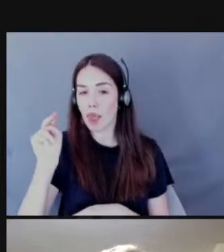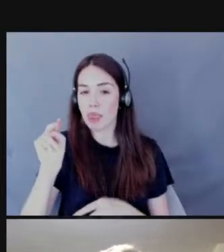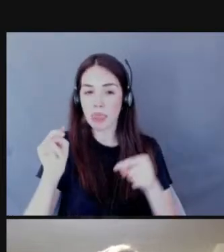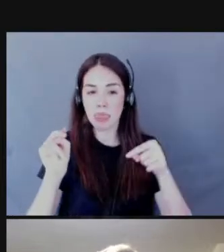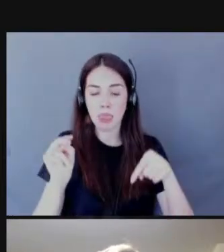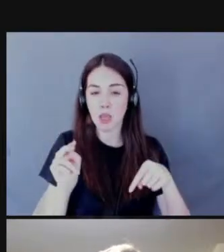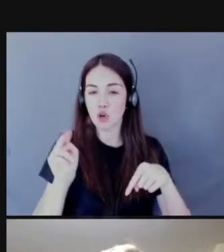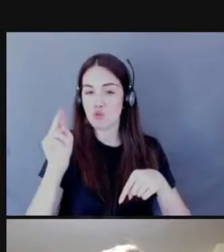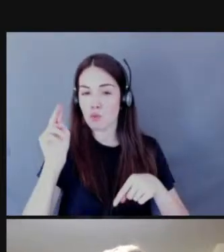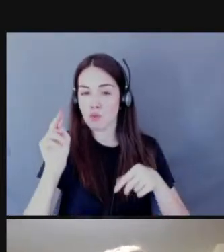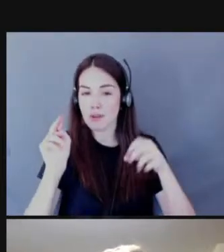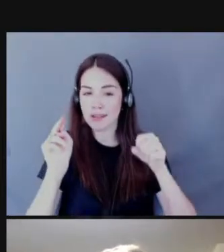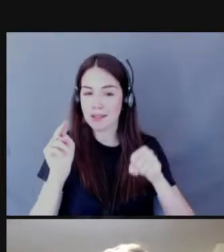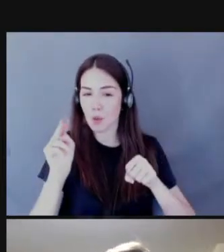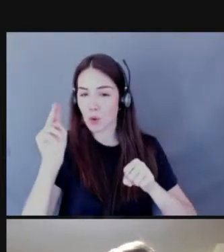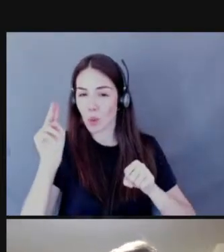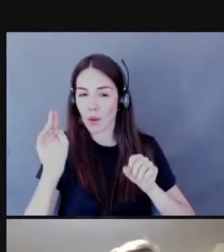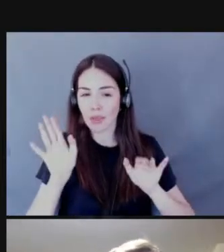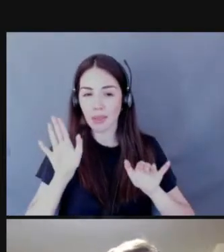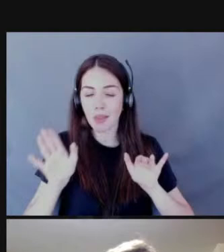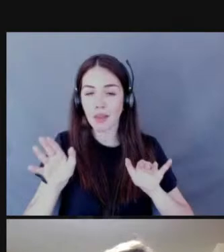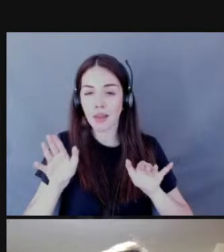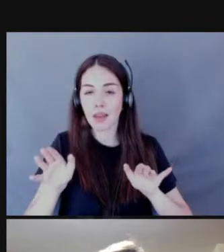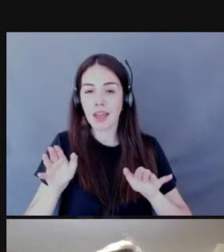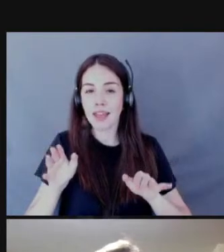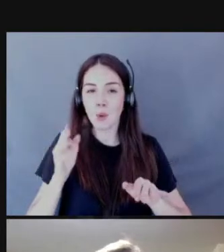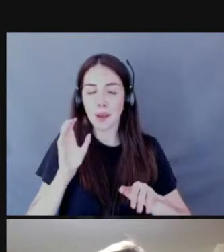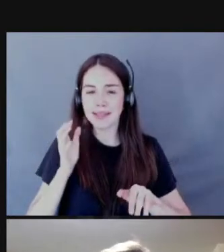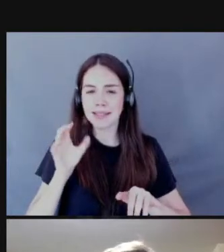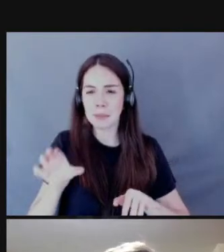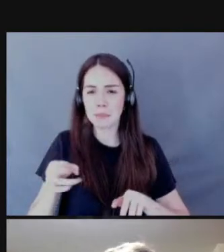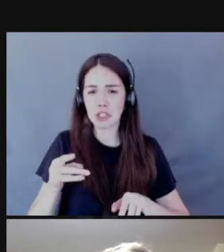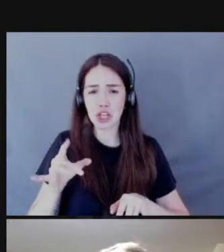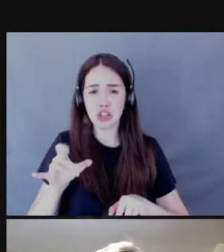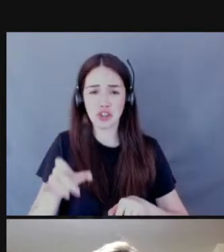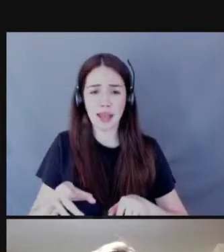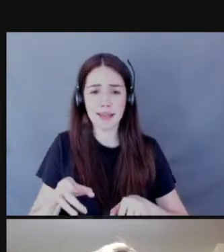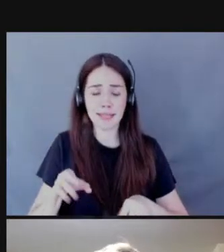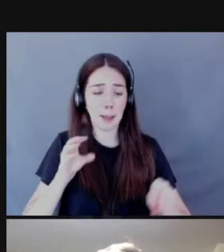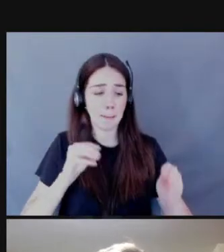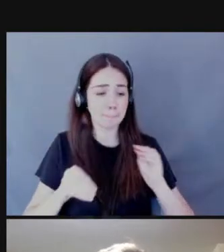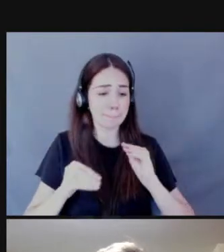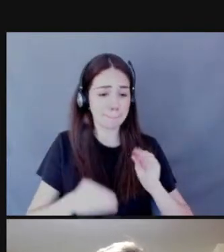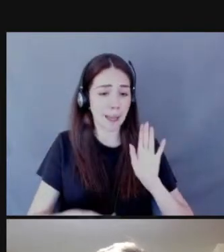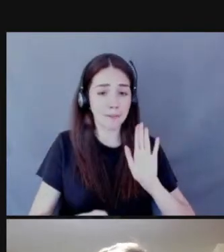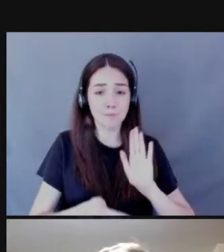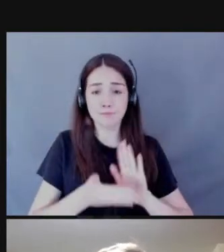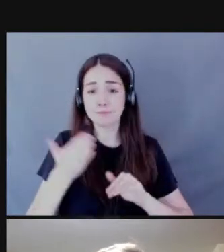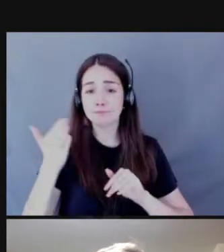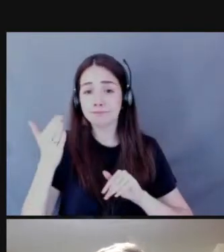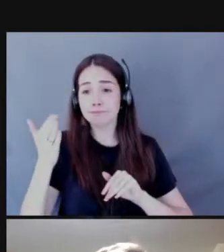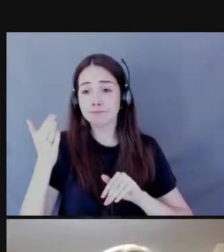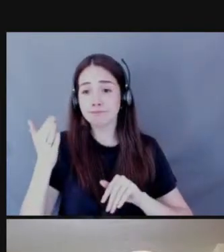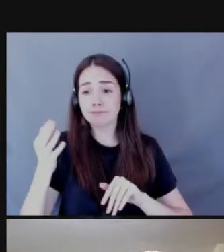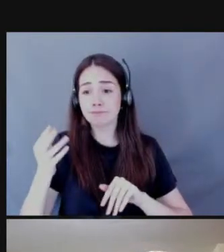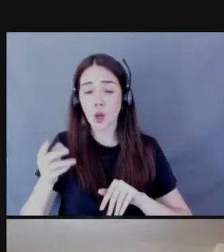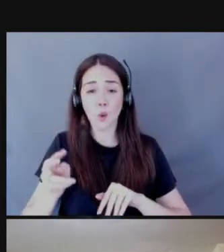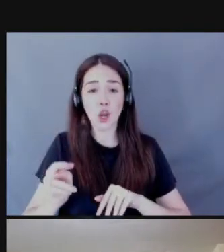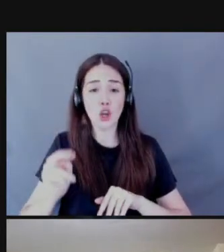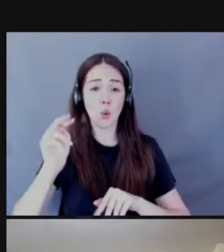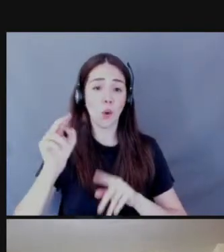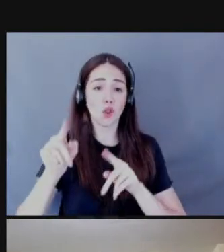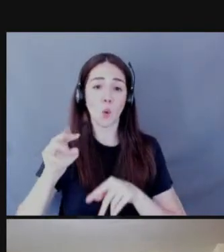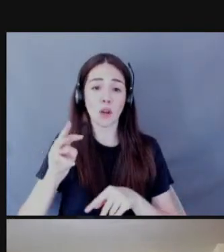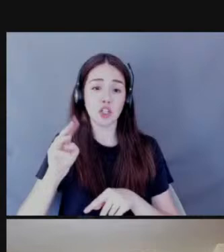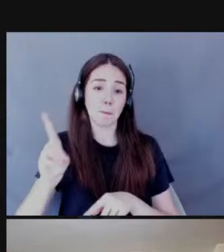Chessie had sort of packed its bags and was headed out of Virginia and headed up into Maryland, which, was its proper home.